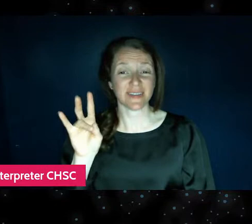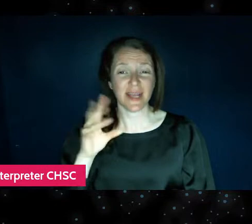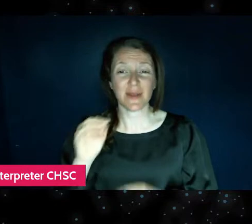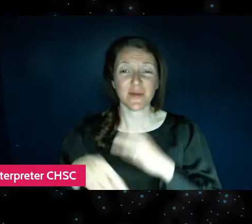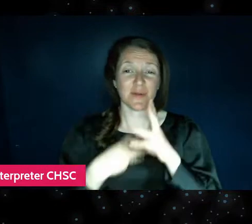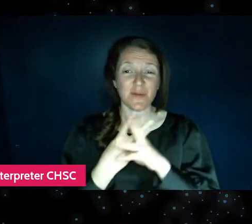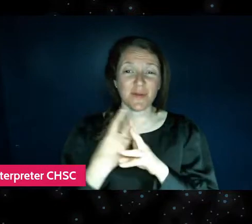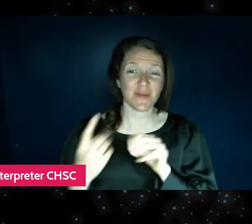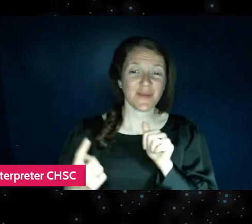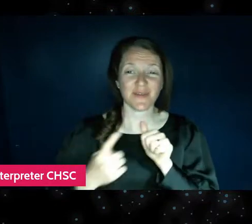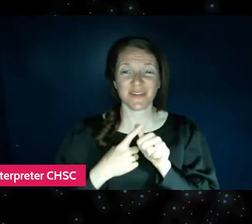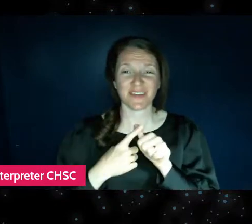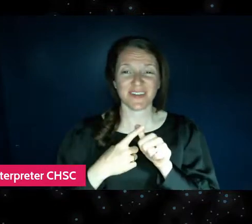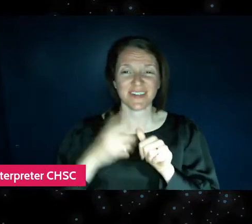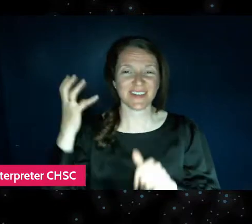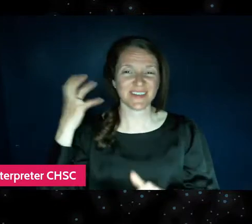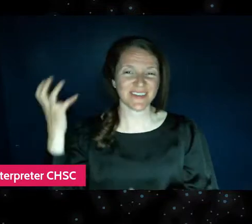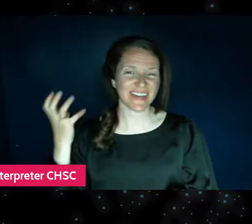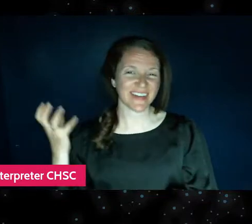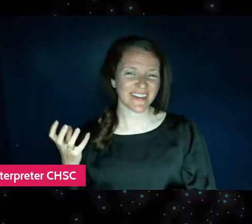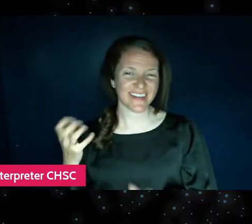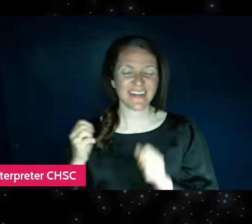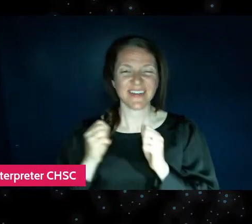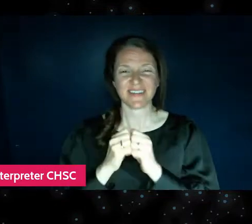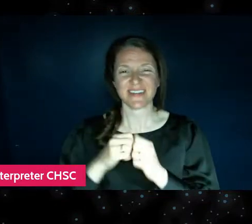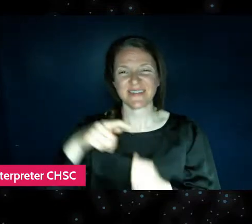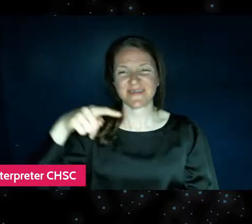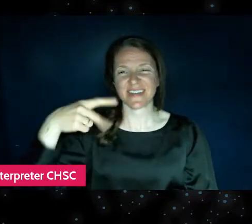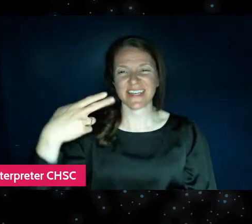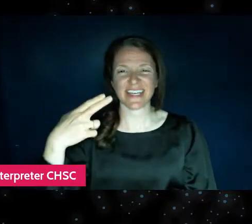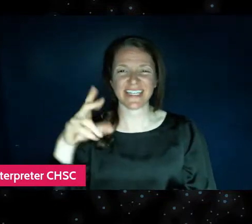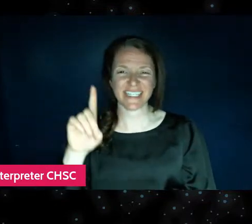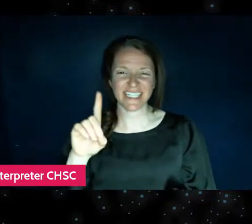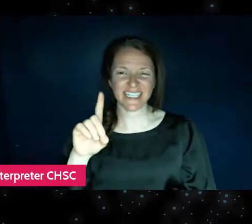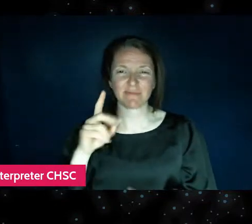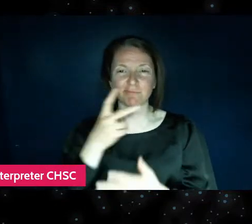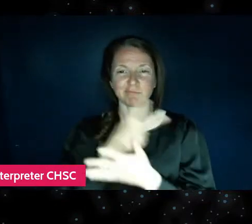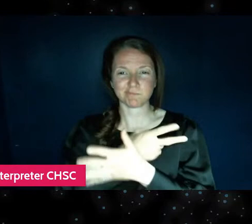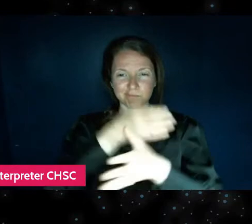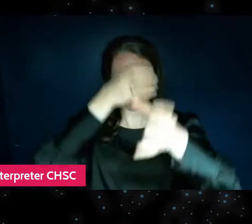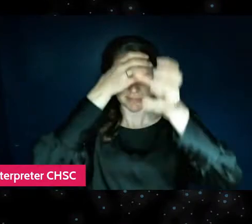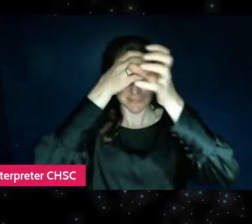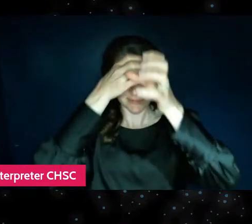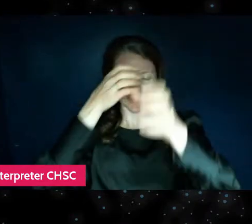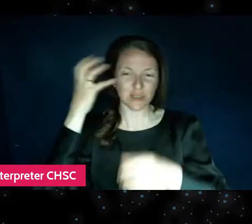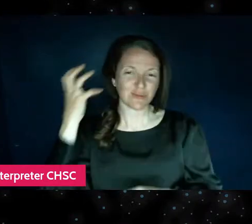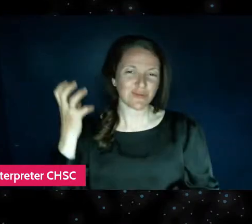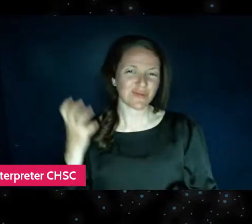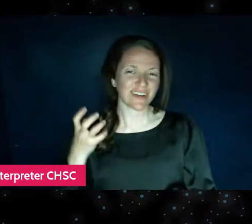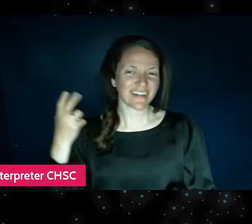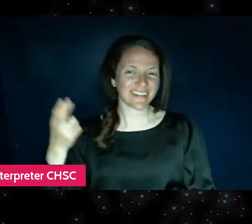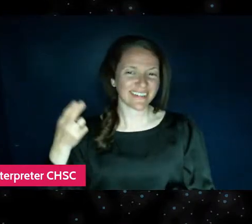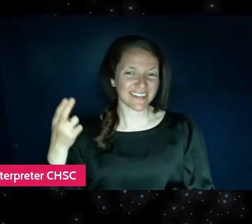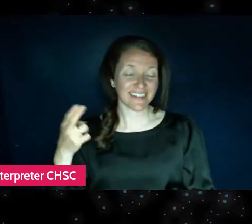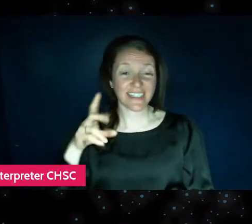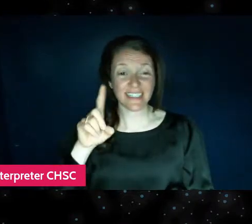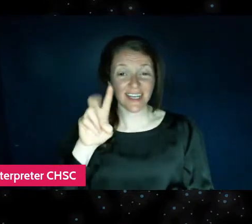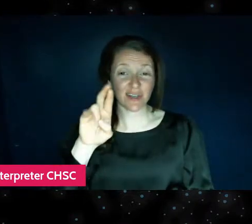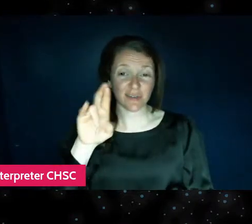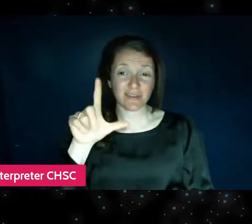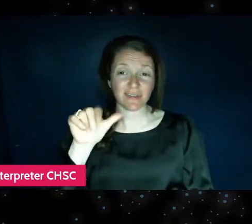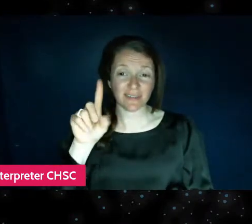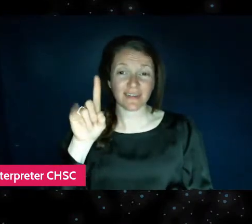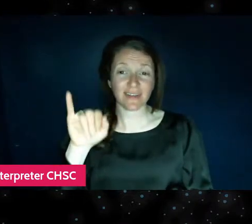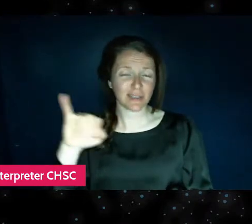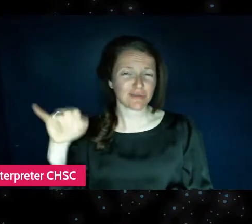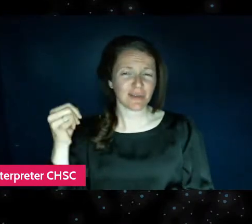queen with a PhD dissertation on drag history, which makes Dr. Lady J the best person to